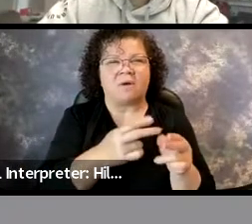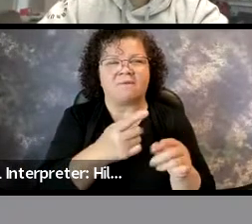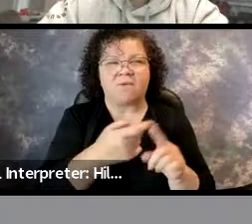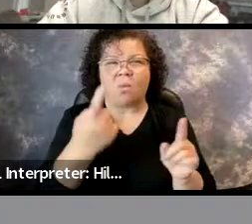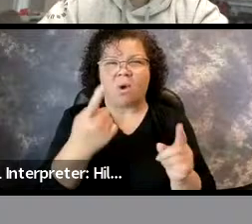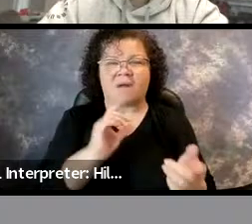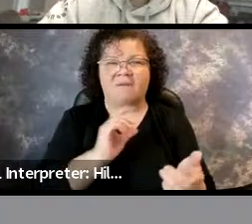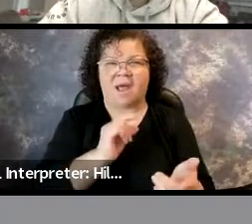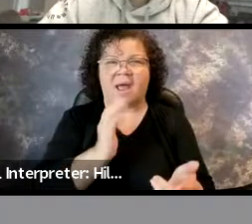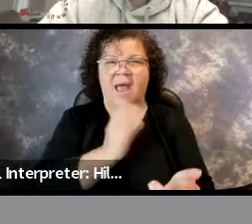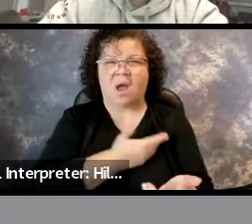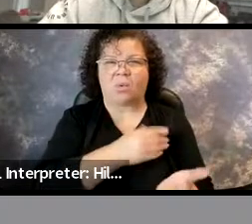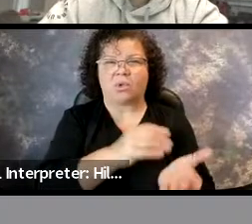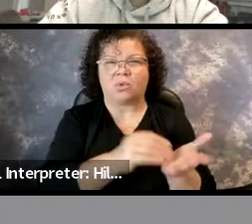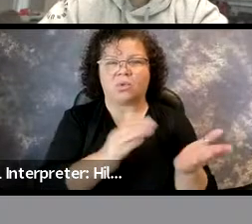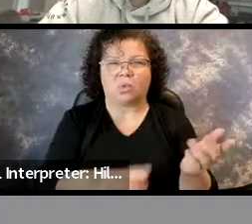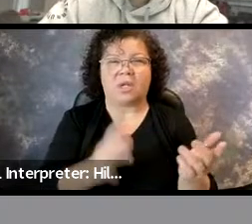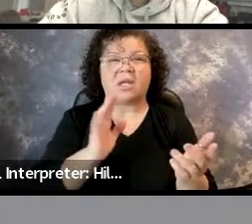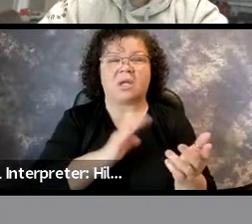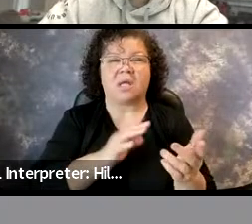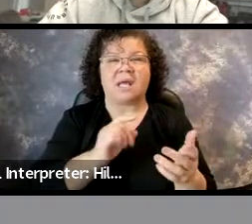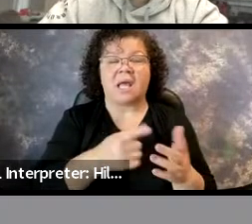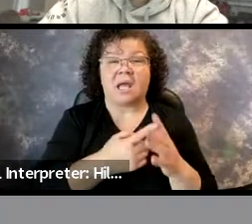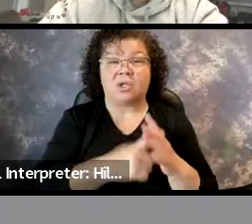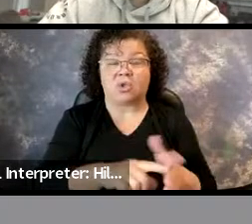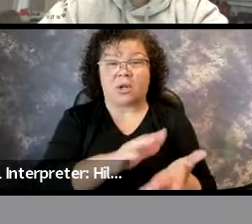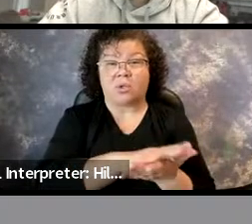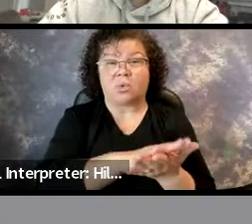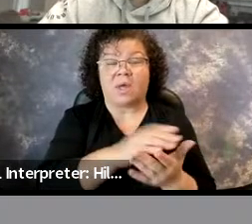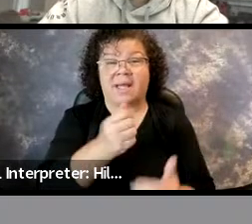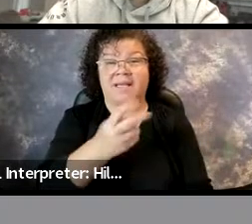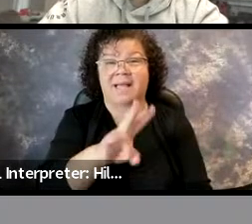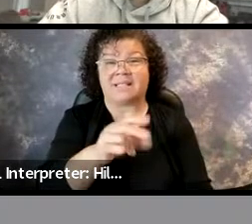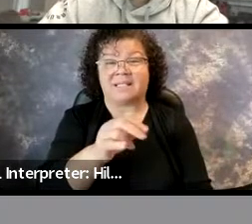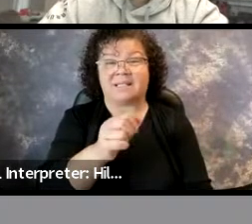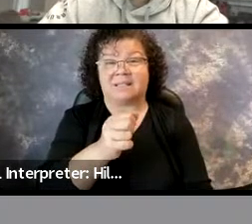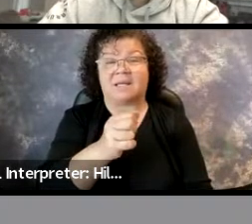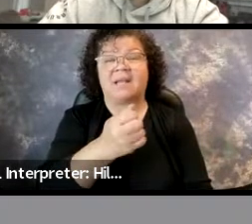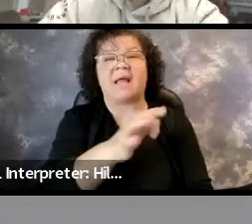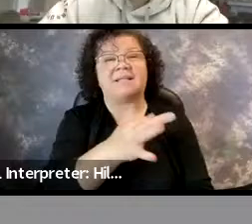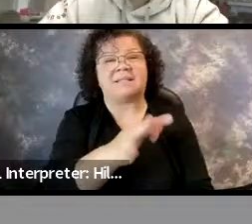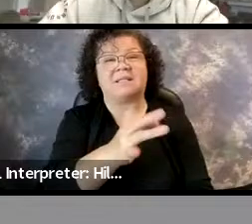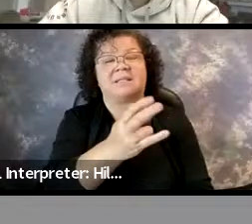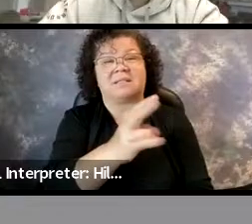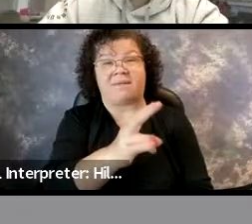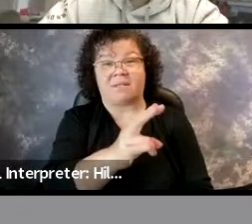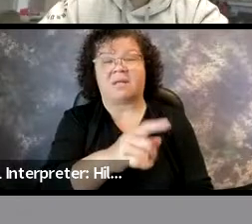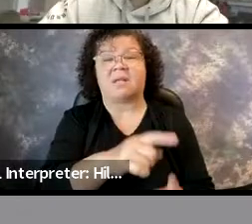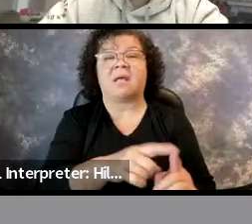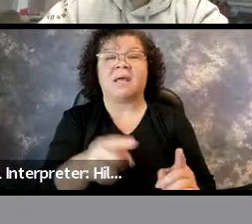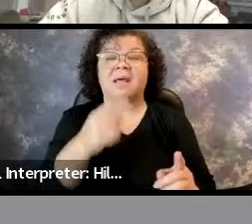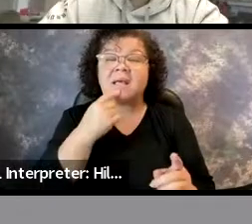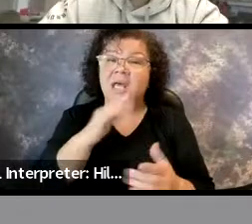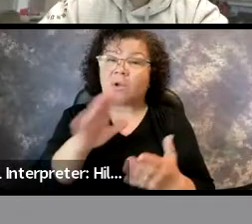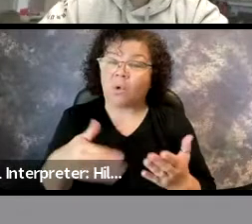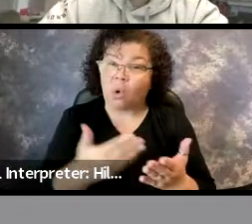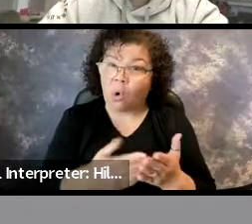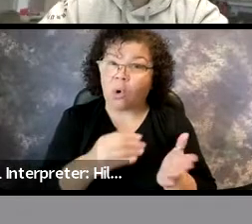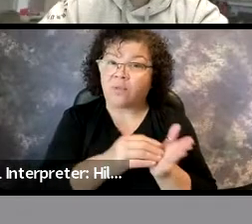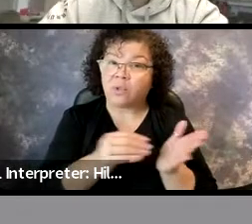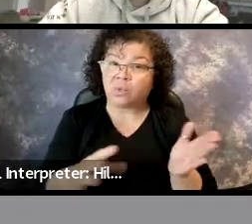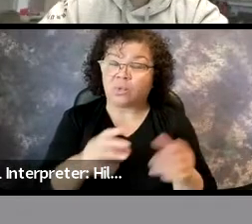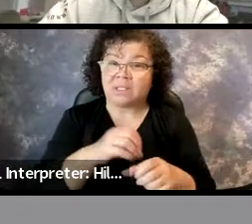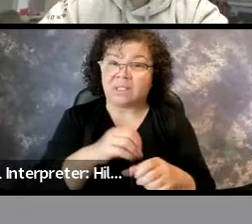at the School for the Blind in 1917. And in that book, it's very interesting because he talks about all of the students at the School for the Blind in